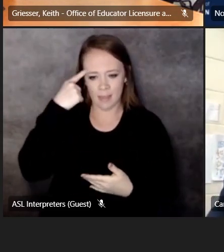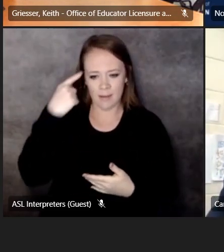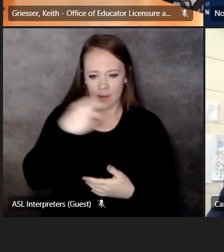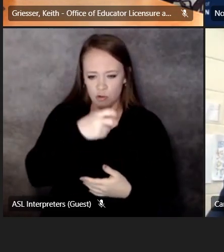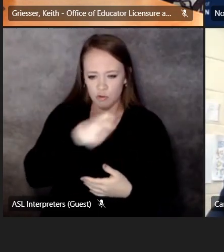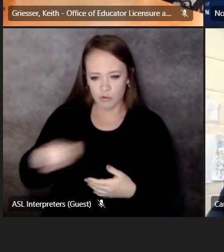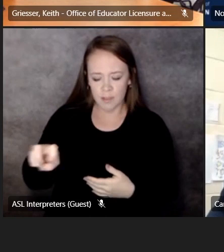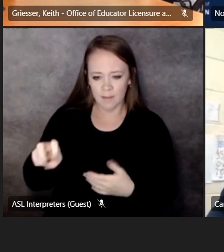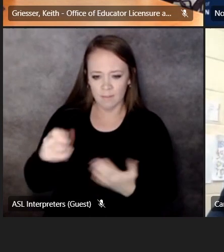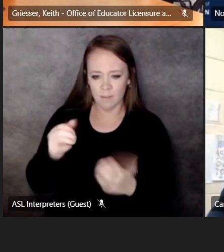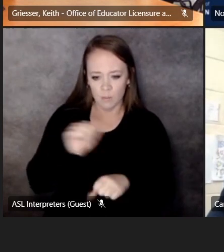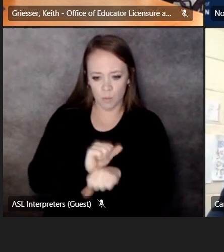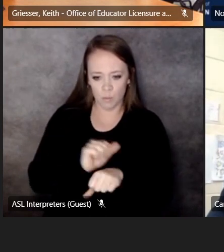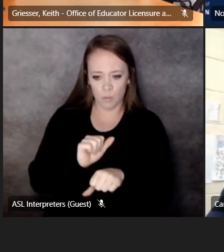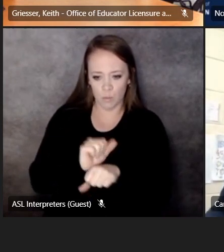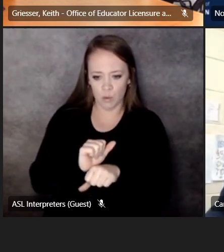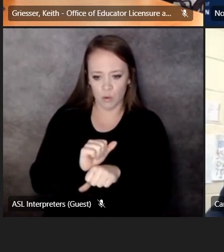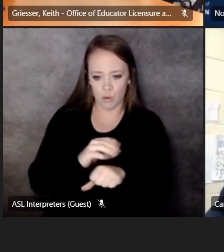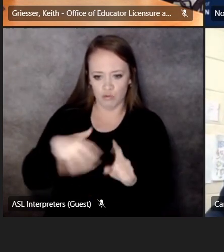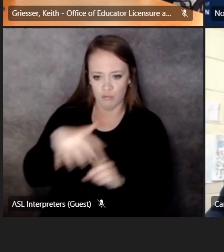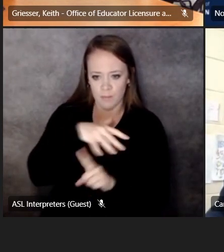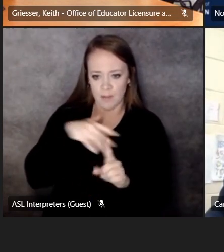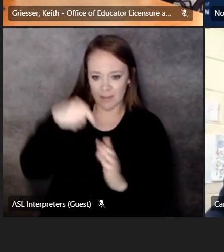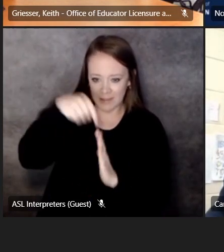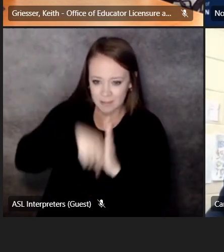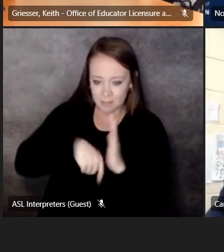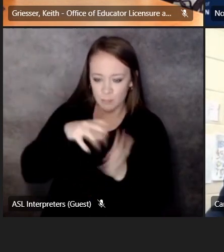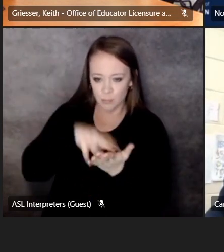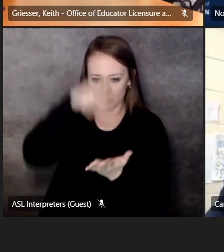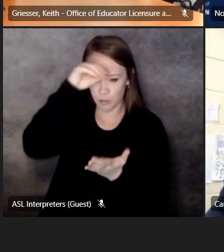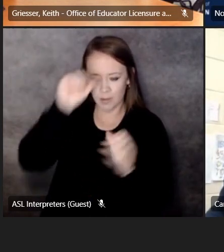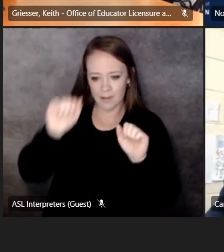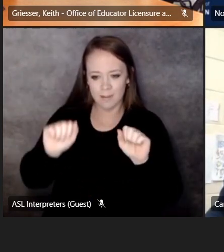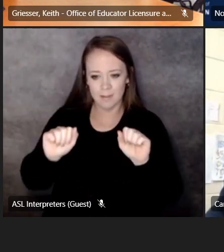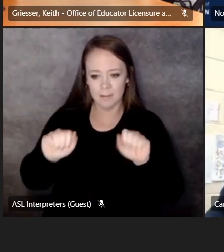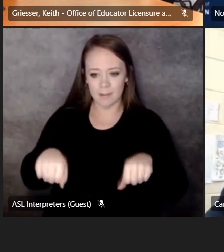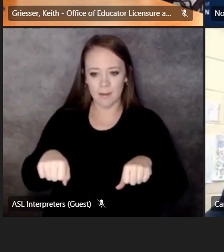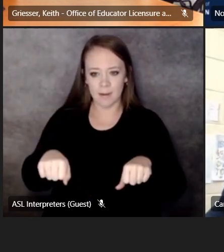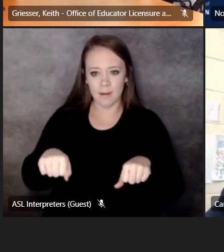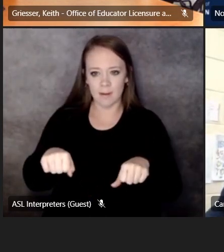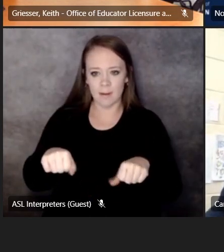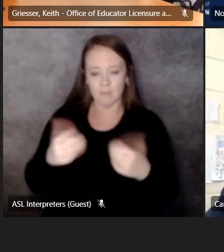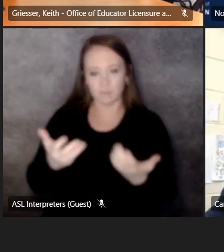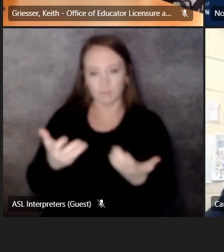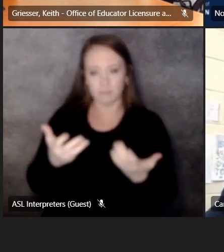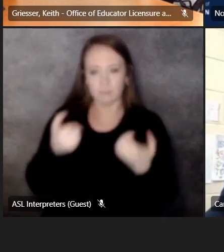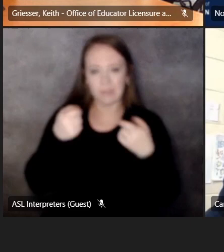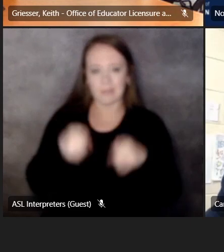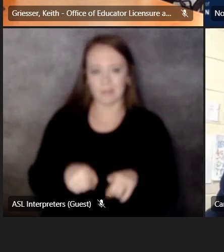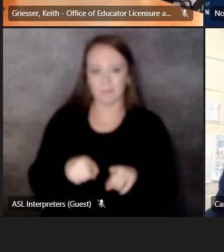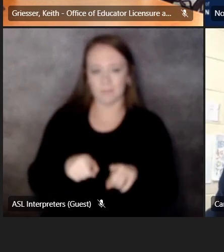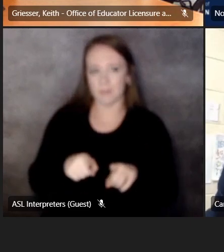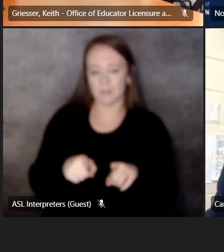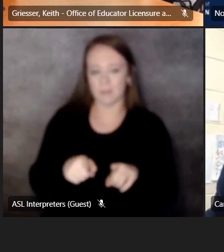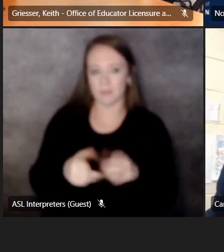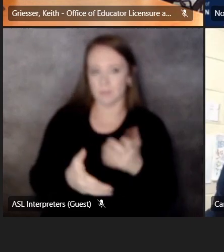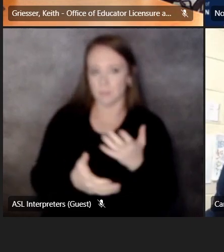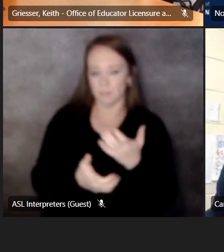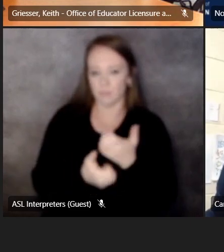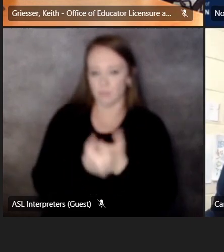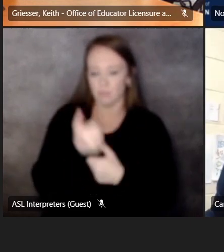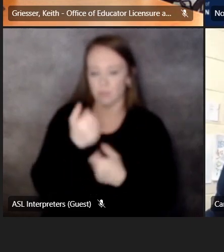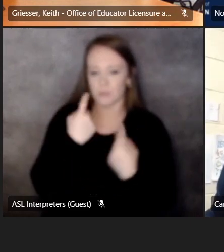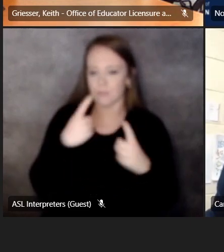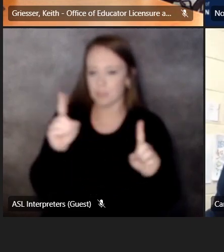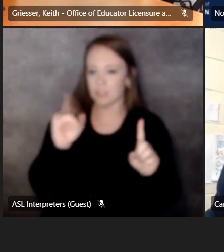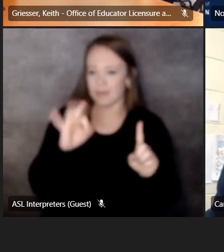it can come about most directly if we think about the